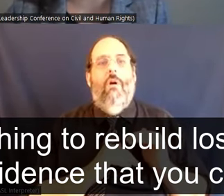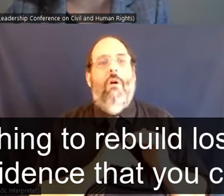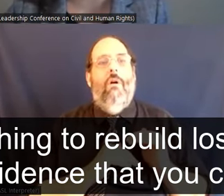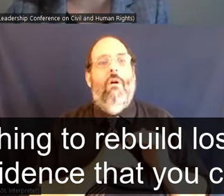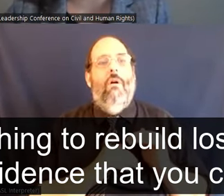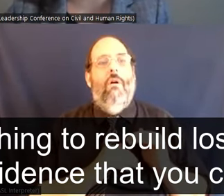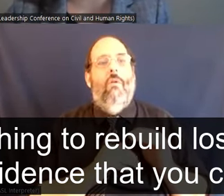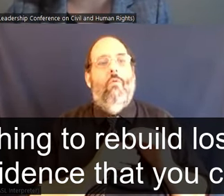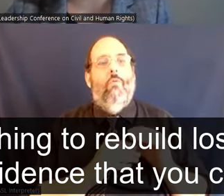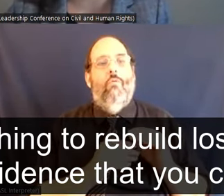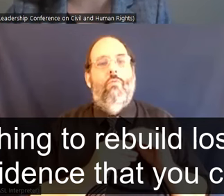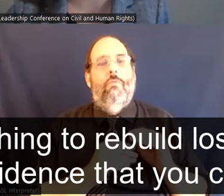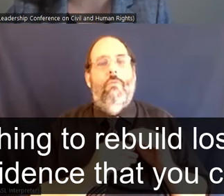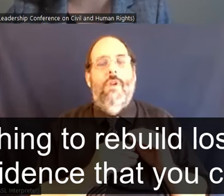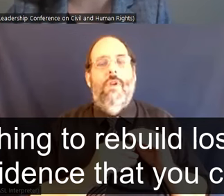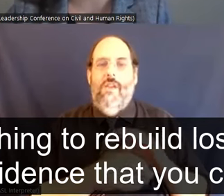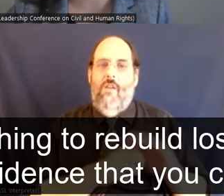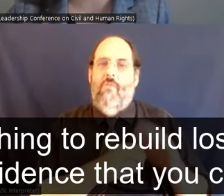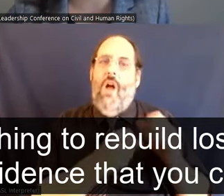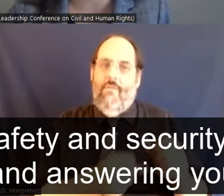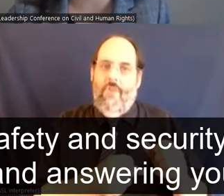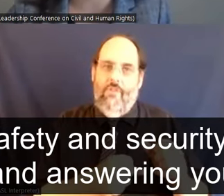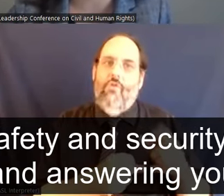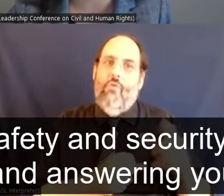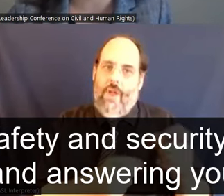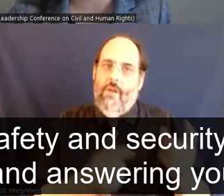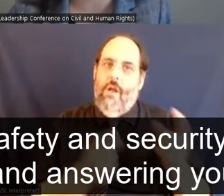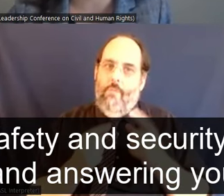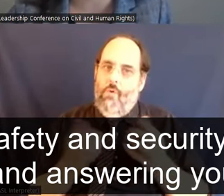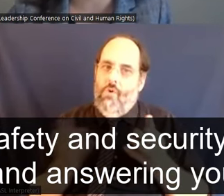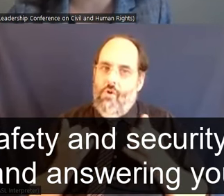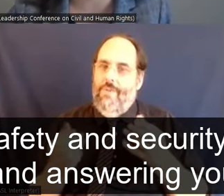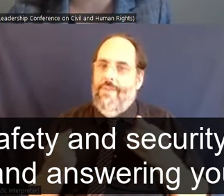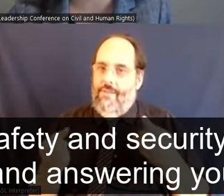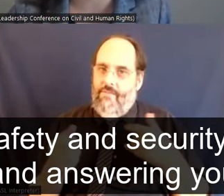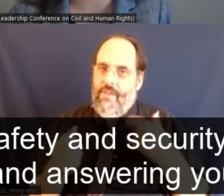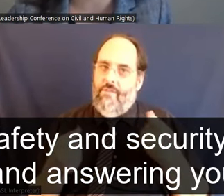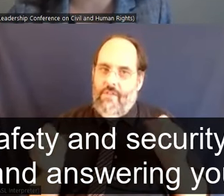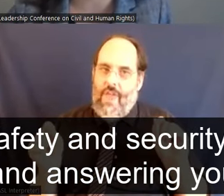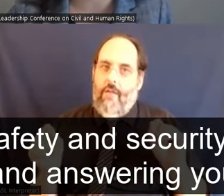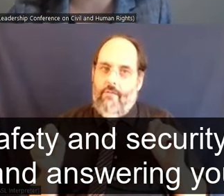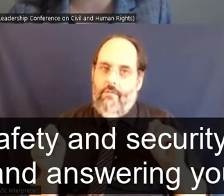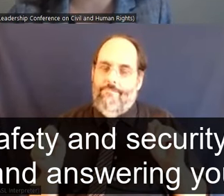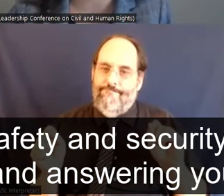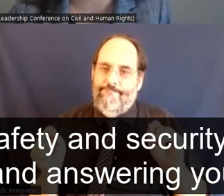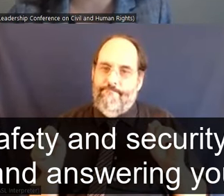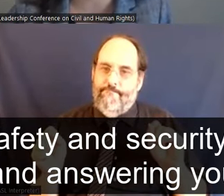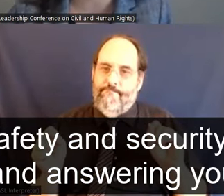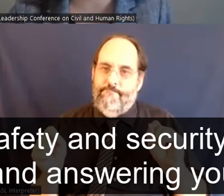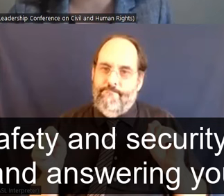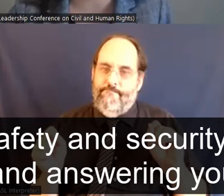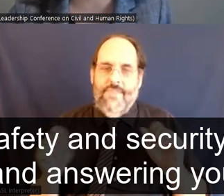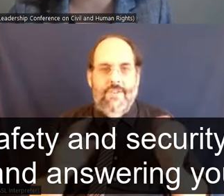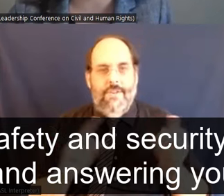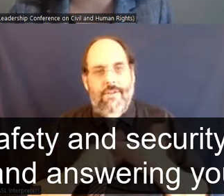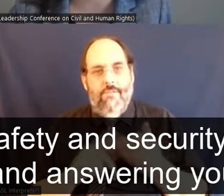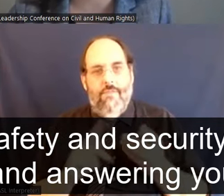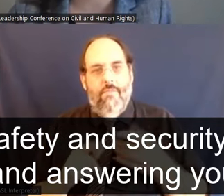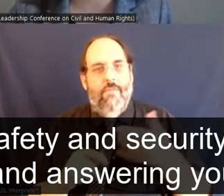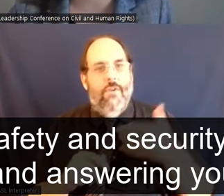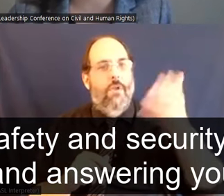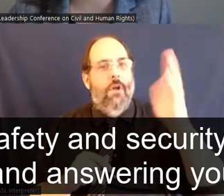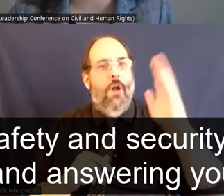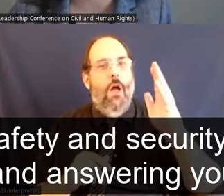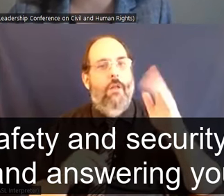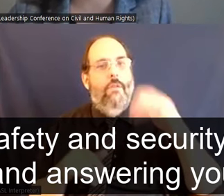enough confidence that you can attend services in safety and security, to feel that God is still there